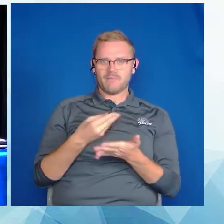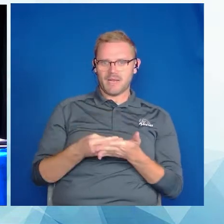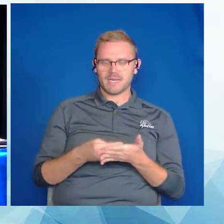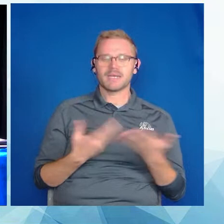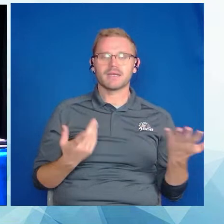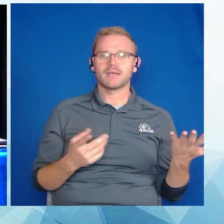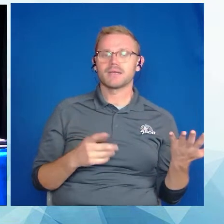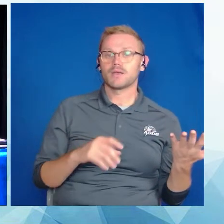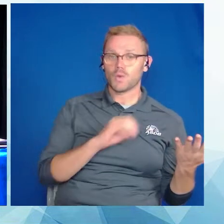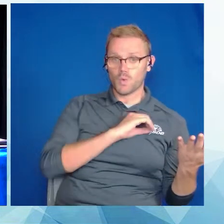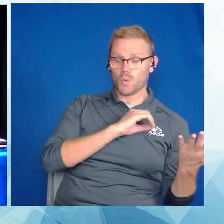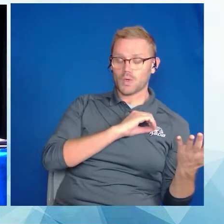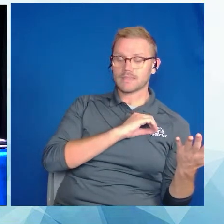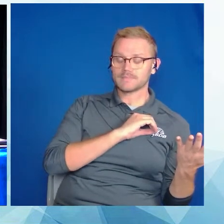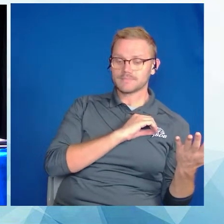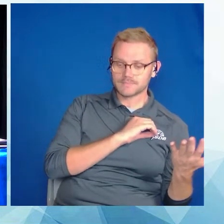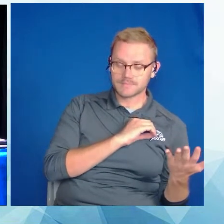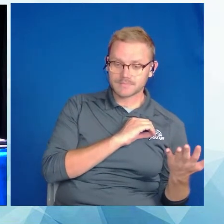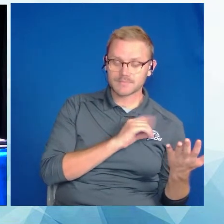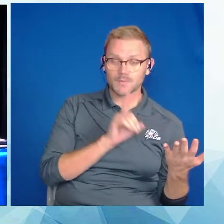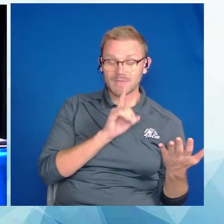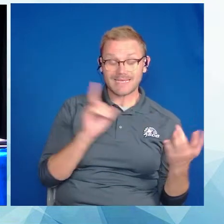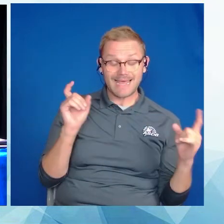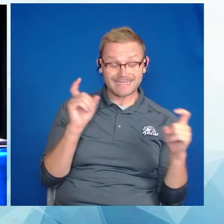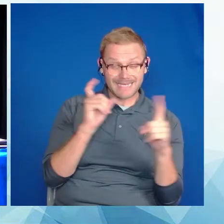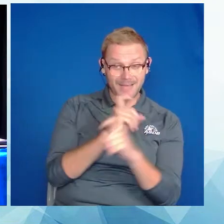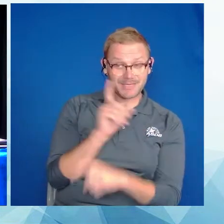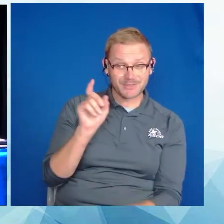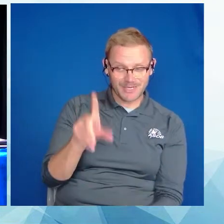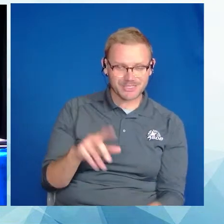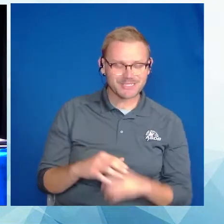So that is a complex question.